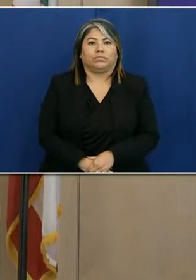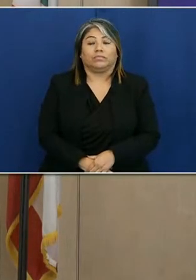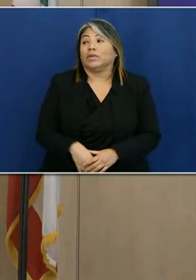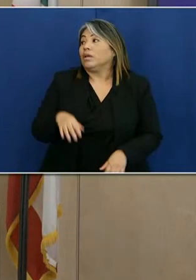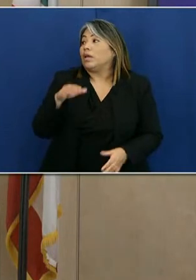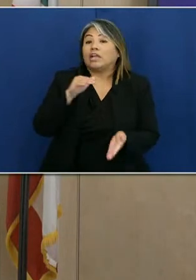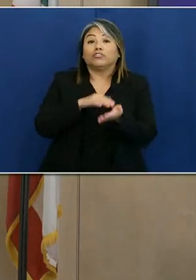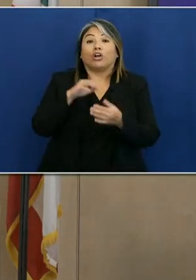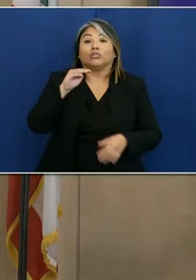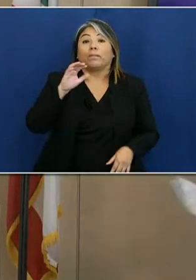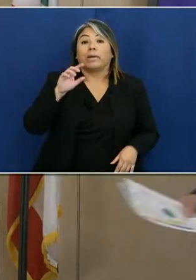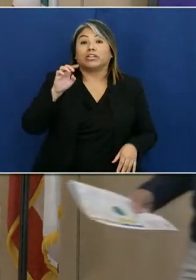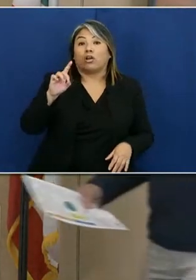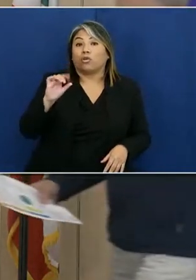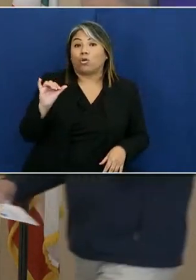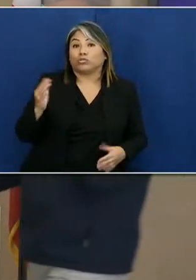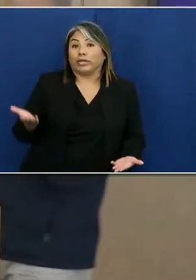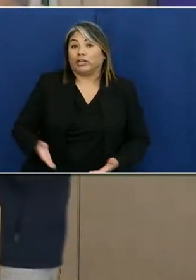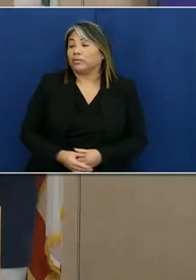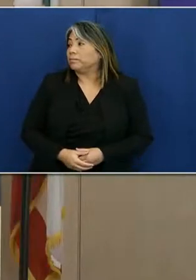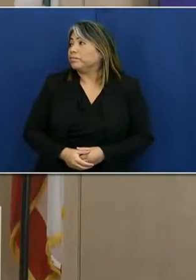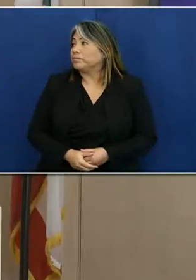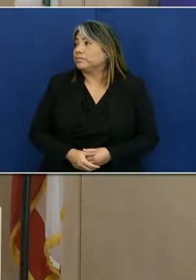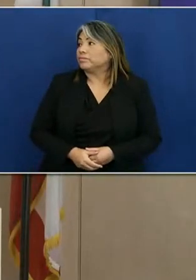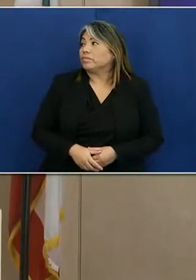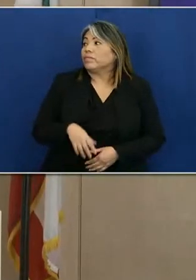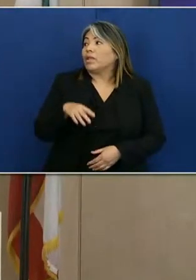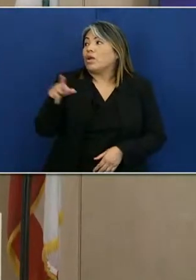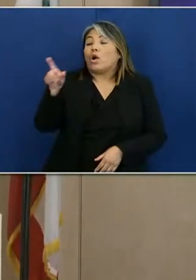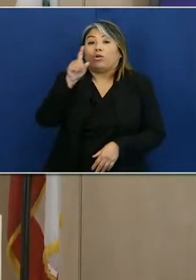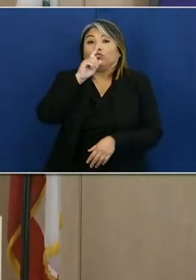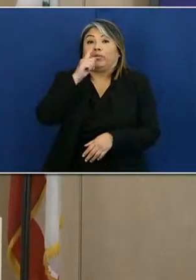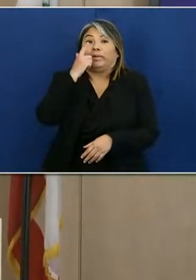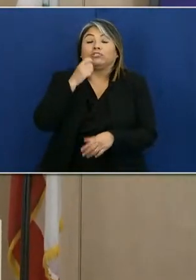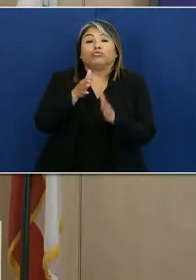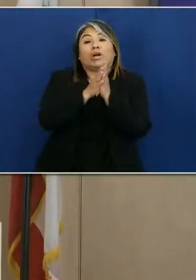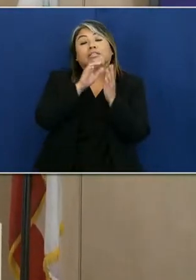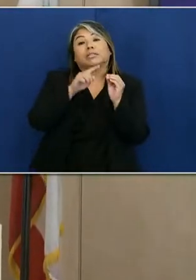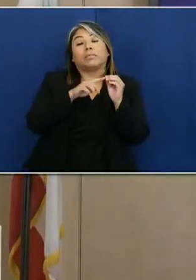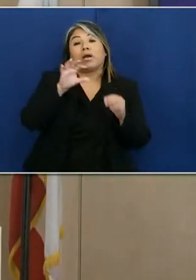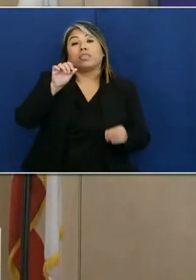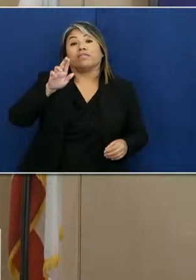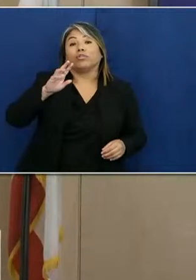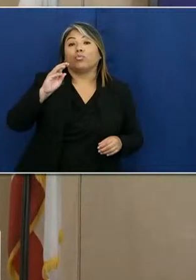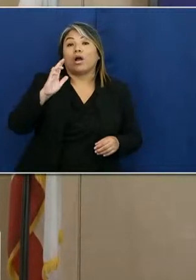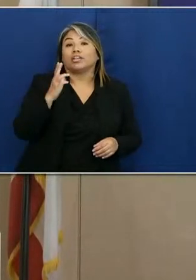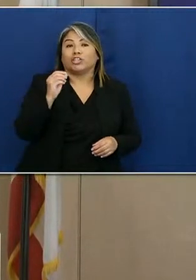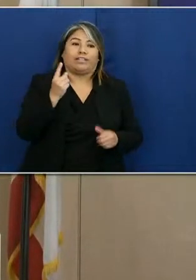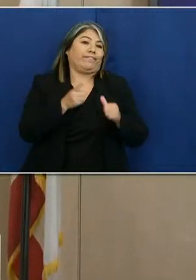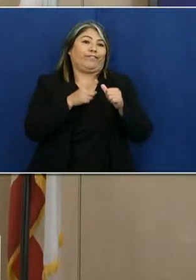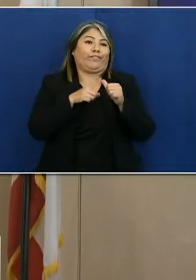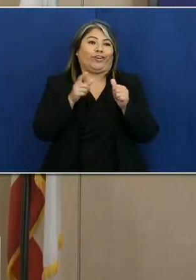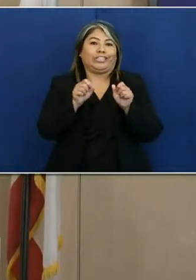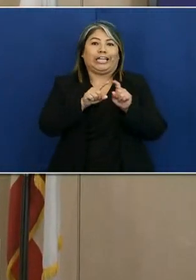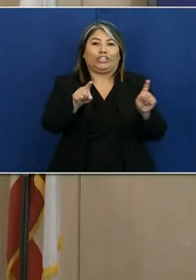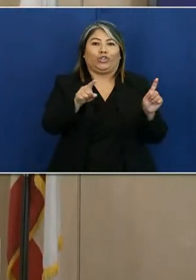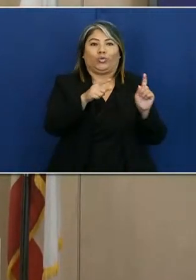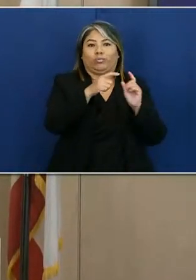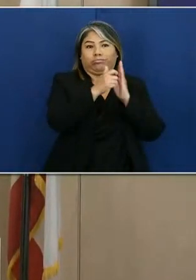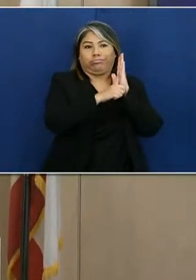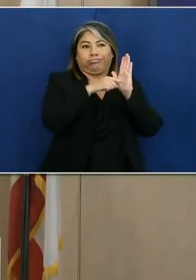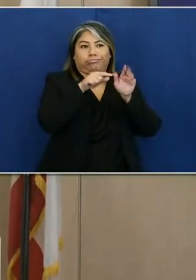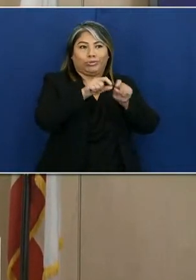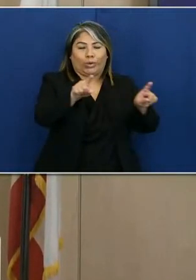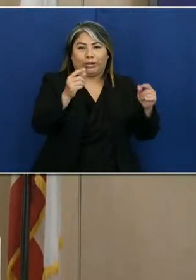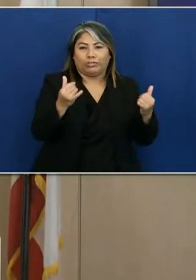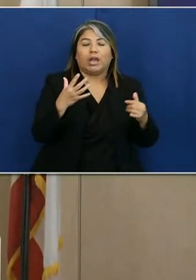And Dr. Thank you, Dr. McDonald Lee. is also here. Sure. I just, since you asked about the flu watch and our first issue just went out today, I thought I'd just make a